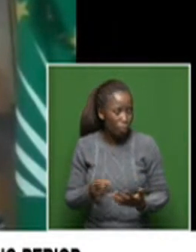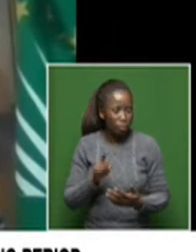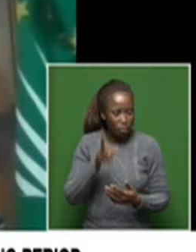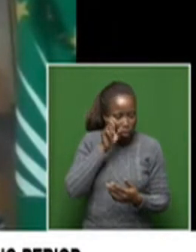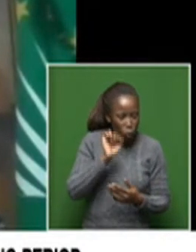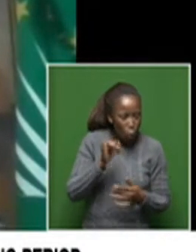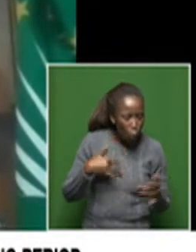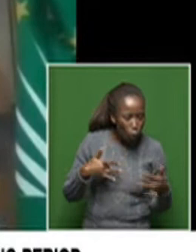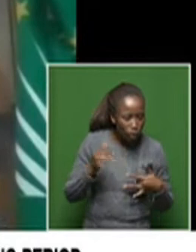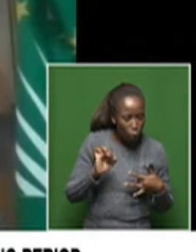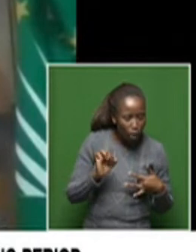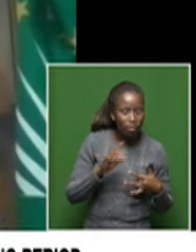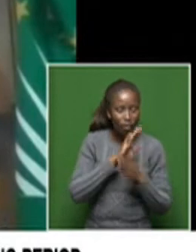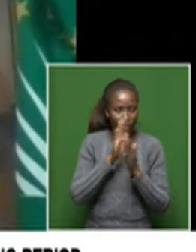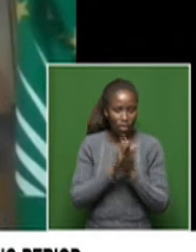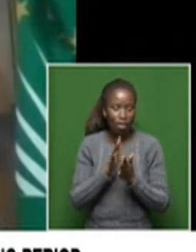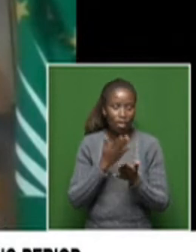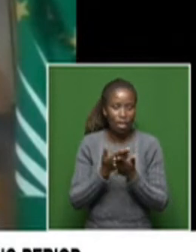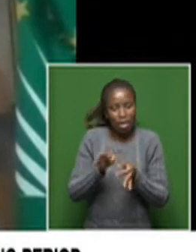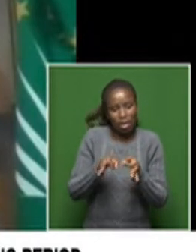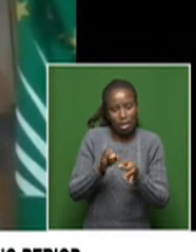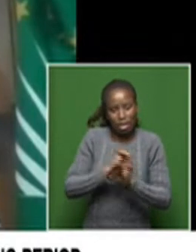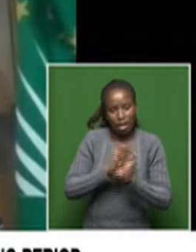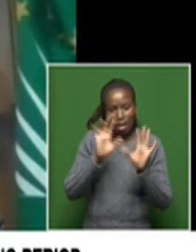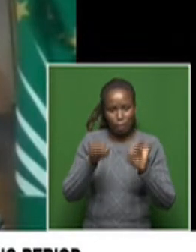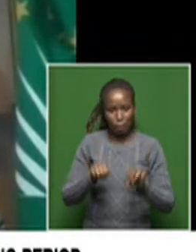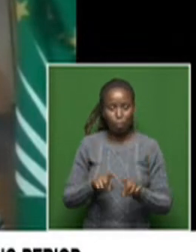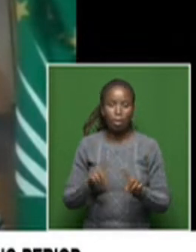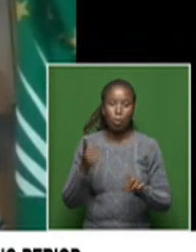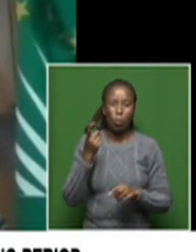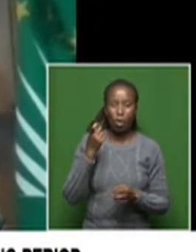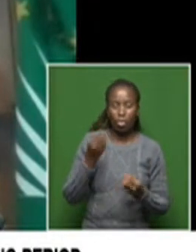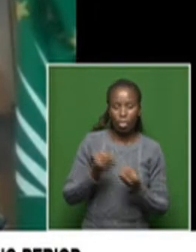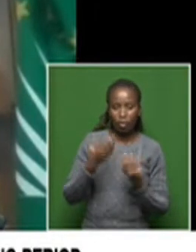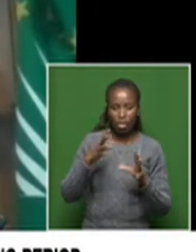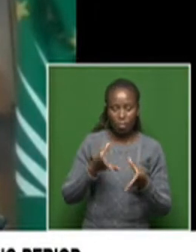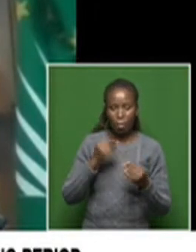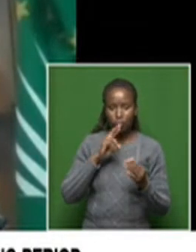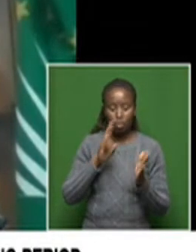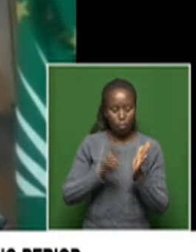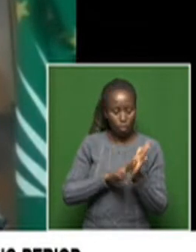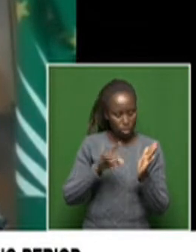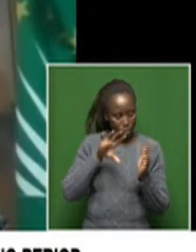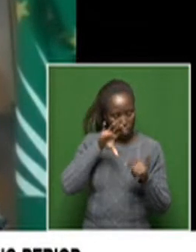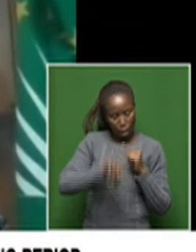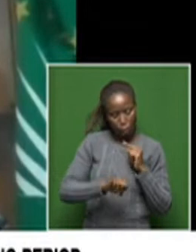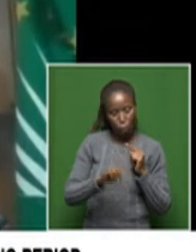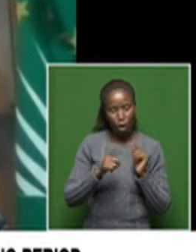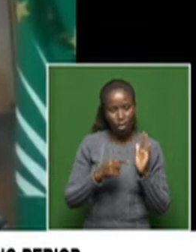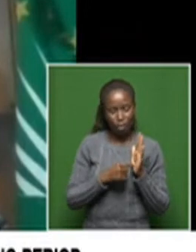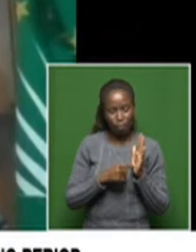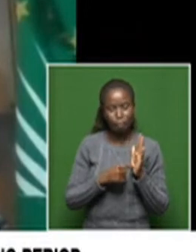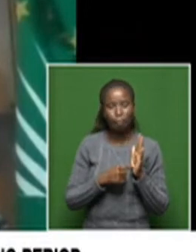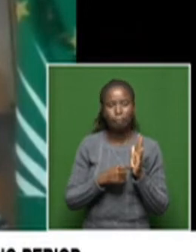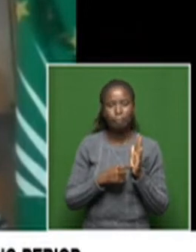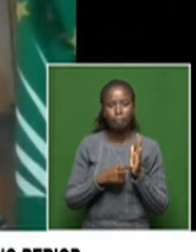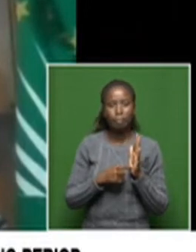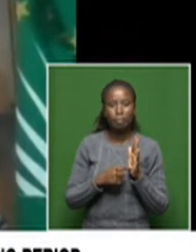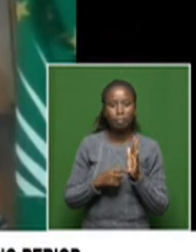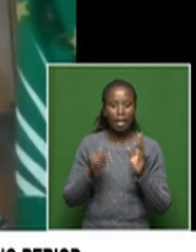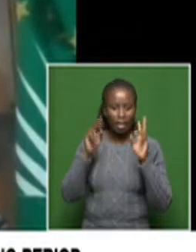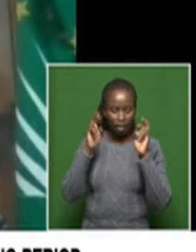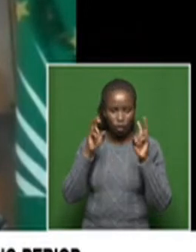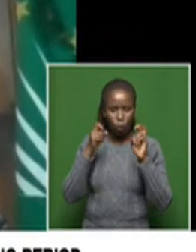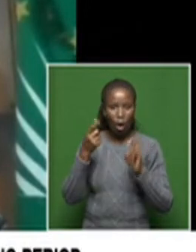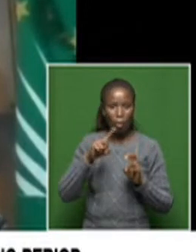from communities. And one of the things that has come sharply out of the reports is the issue around costs to our